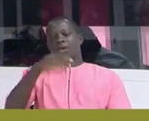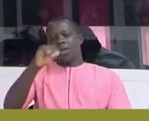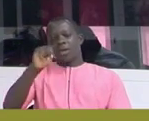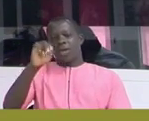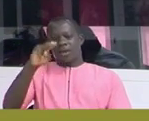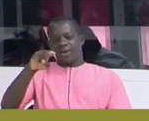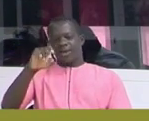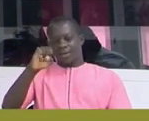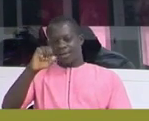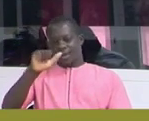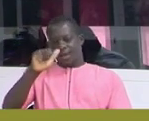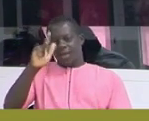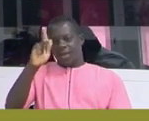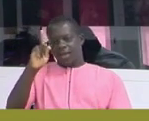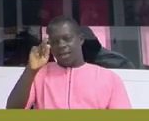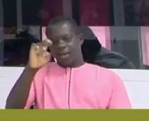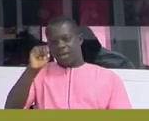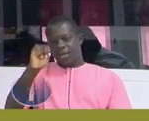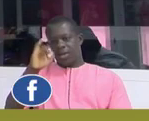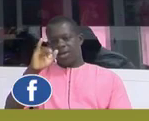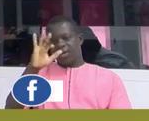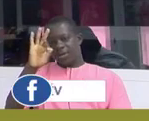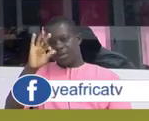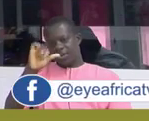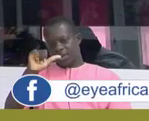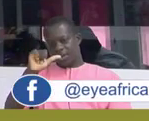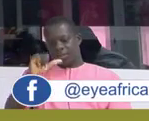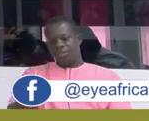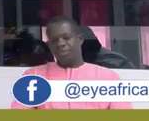I answer the answer.